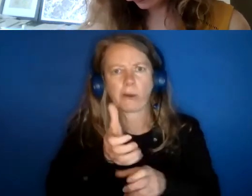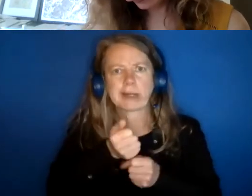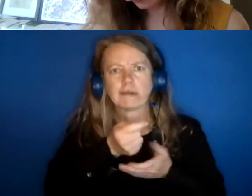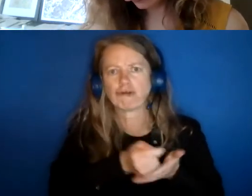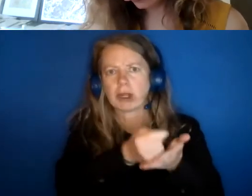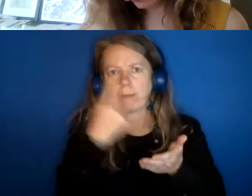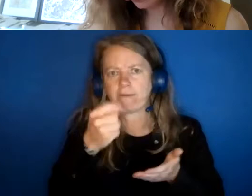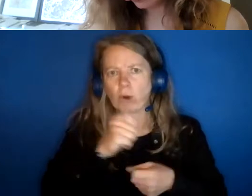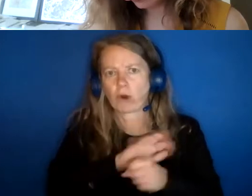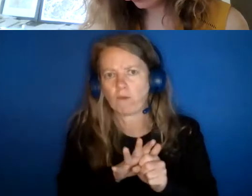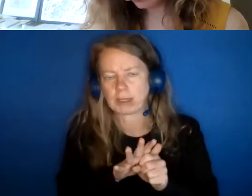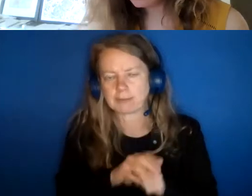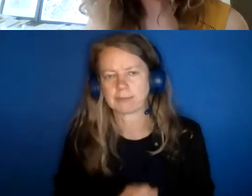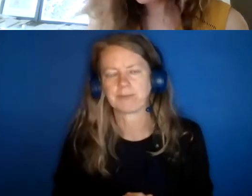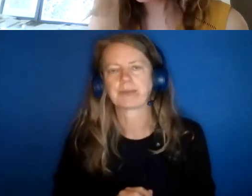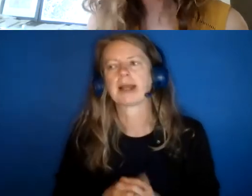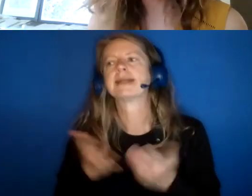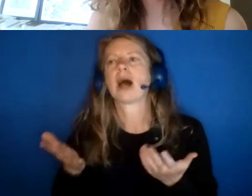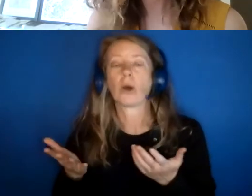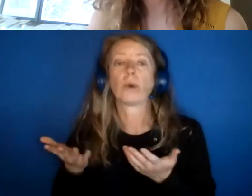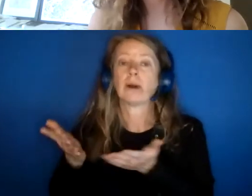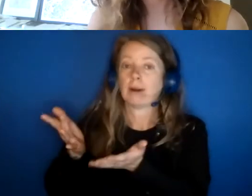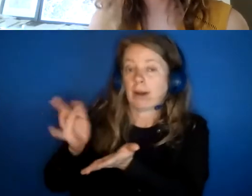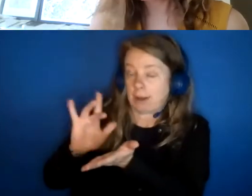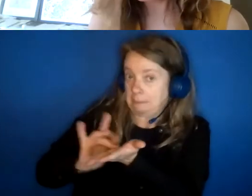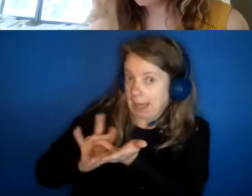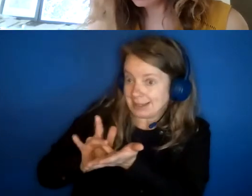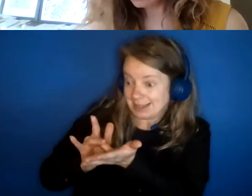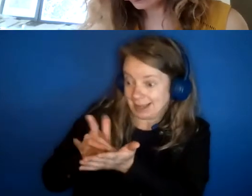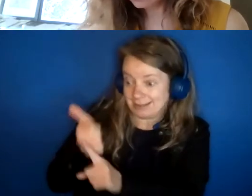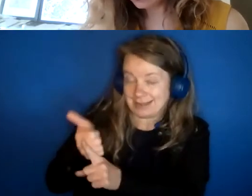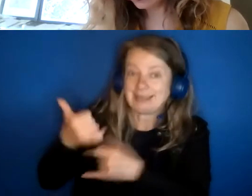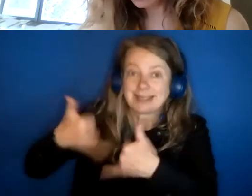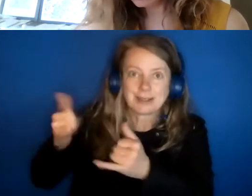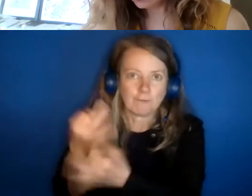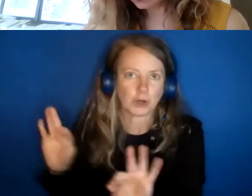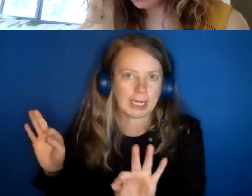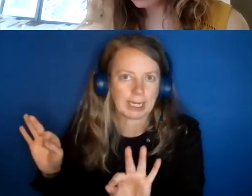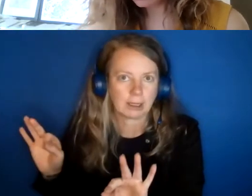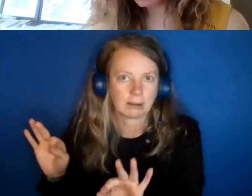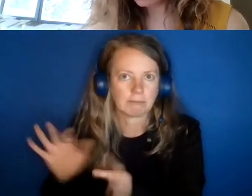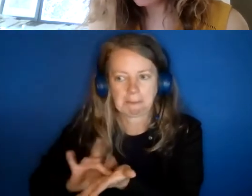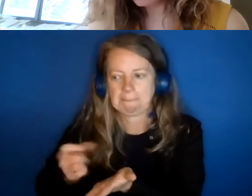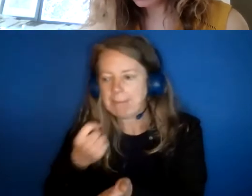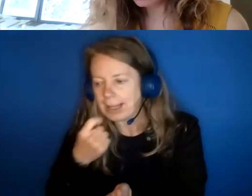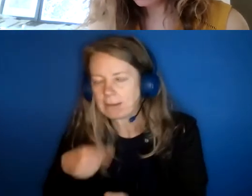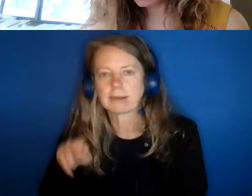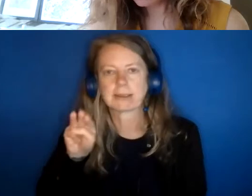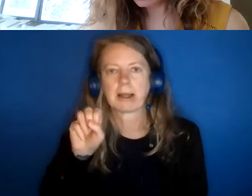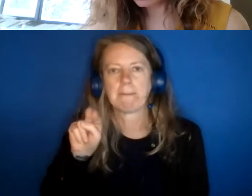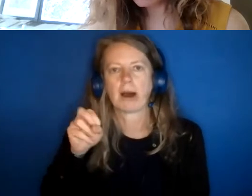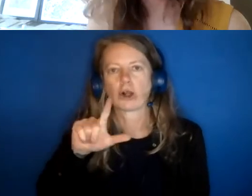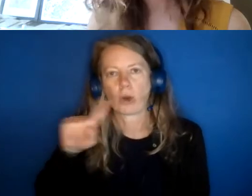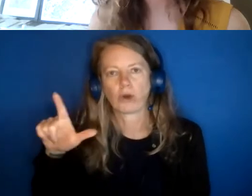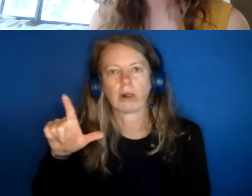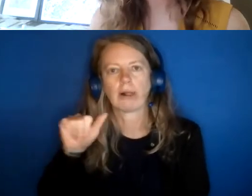thing is, so the medications themselves are still free, right? So the pills, the monoclonal antibodies, I'm not going to say Remdesivir,